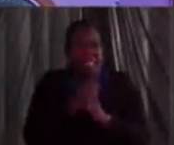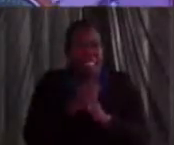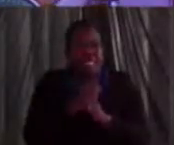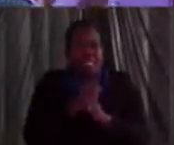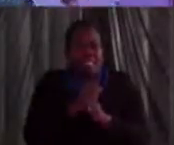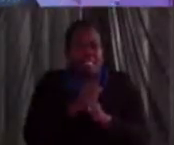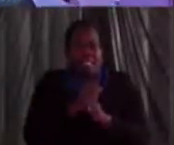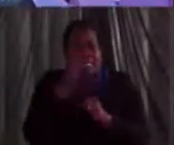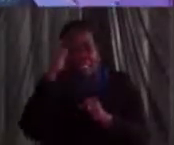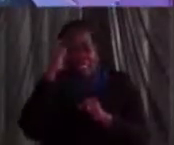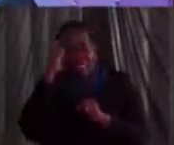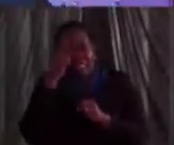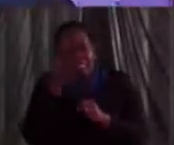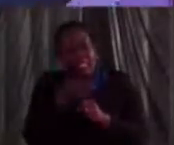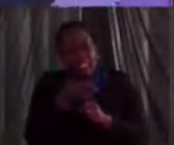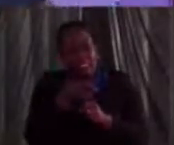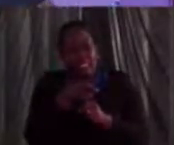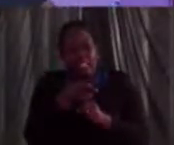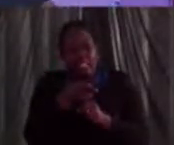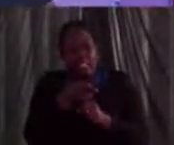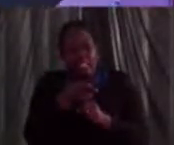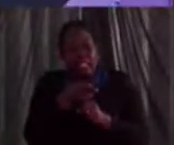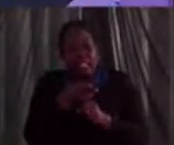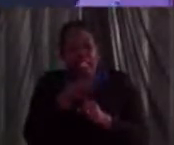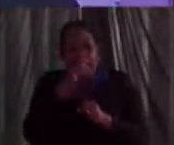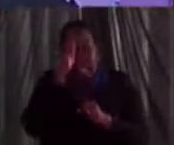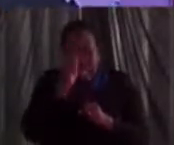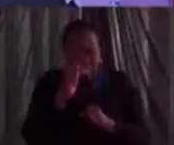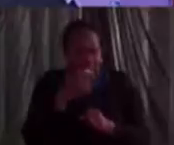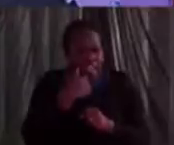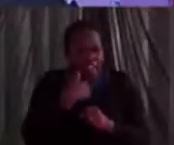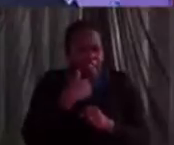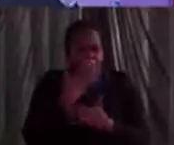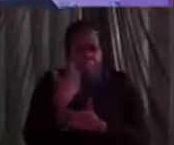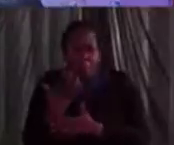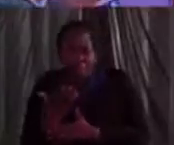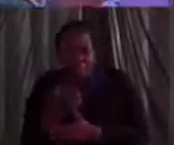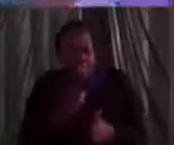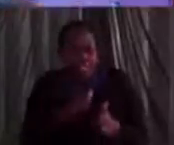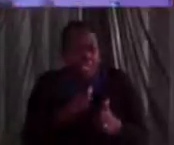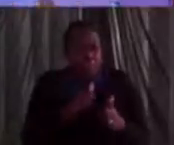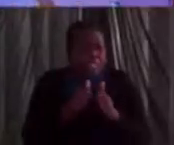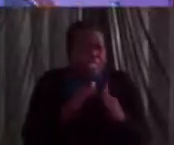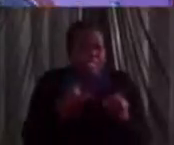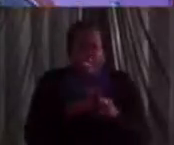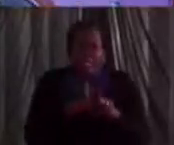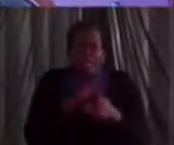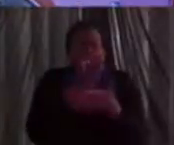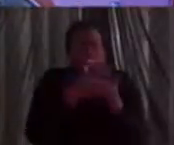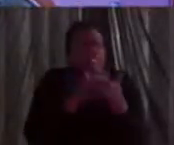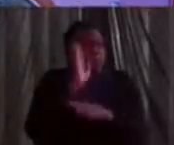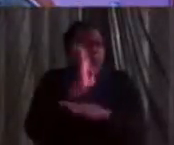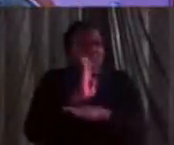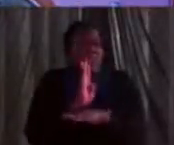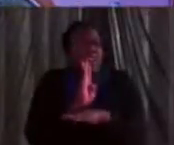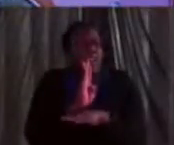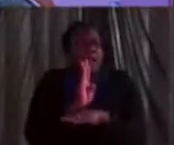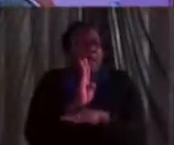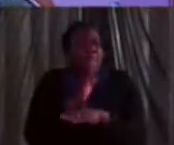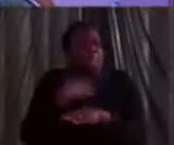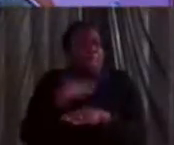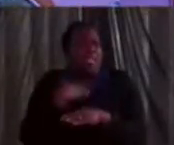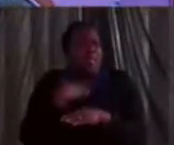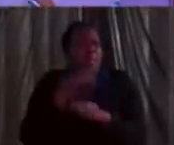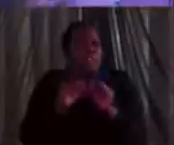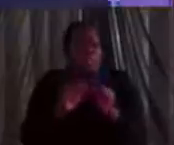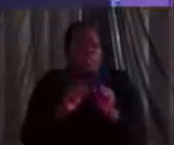owns some property which is $500 million. I also would find it difficult to imagine